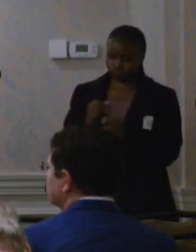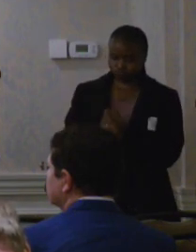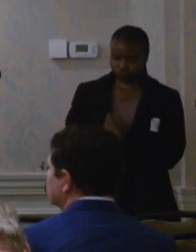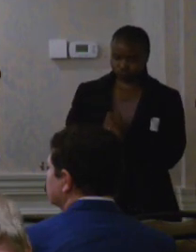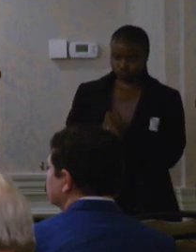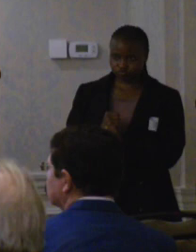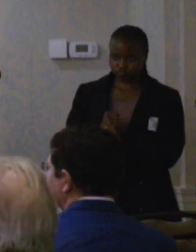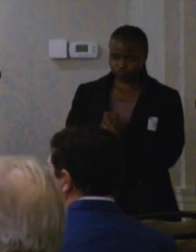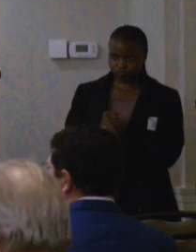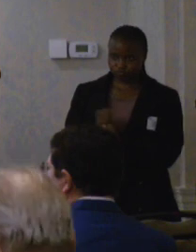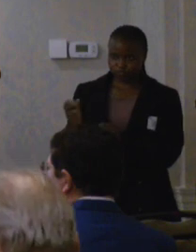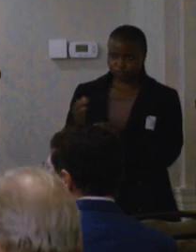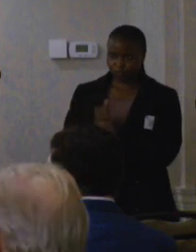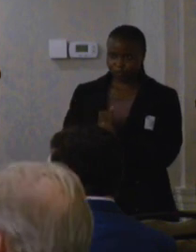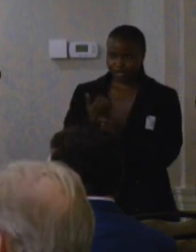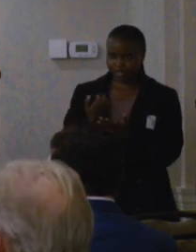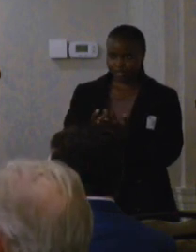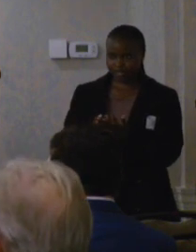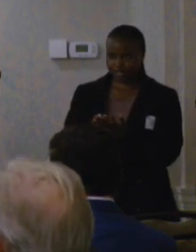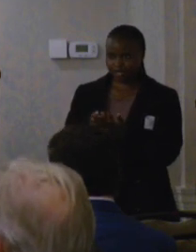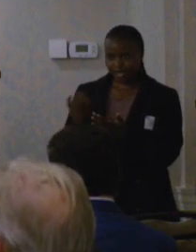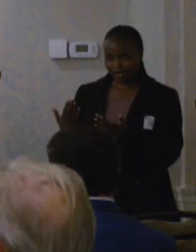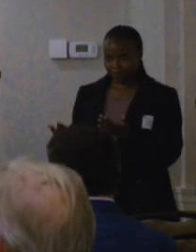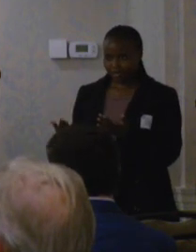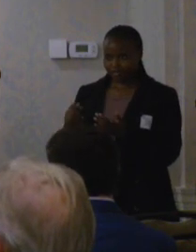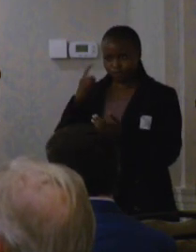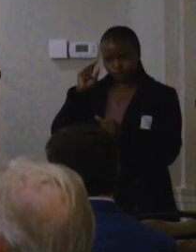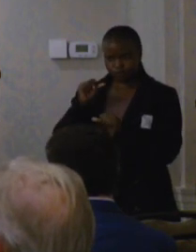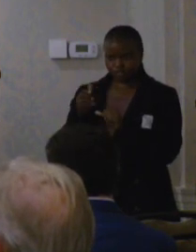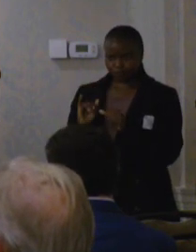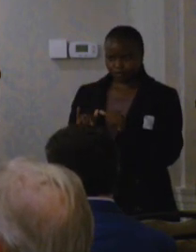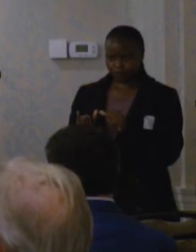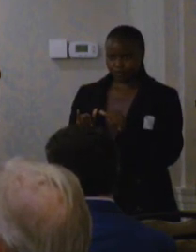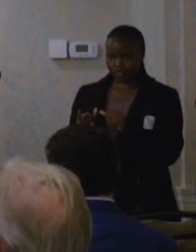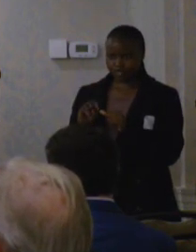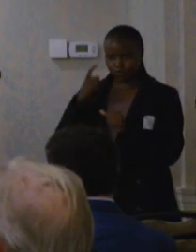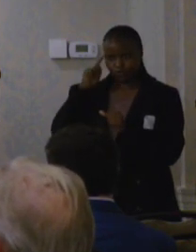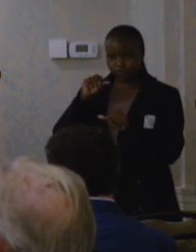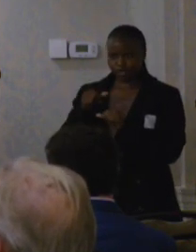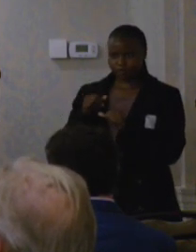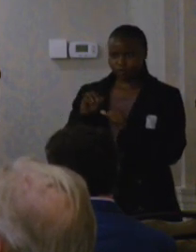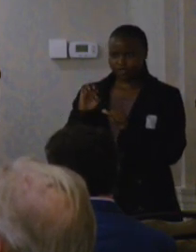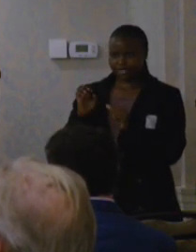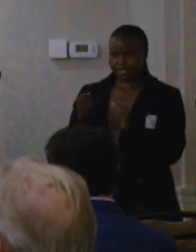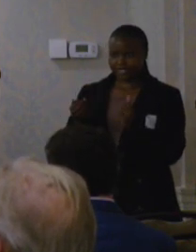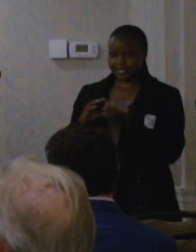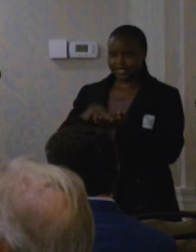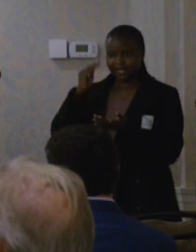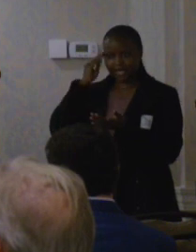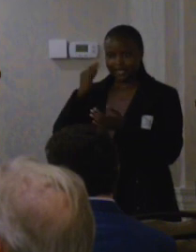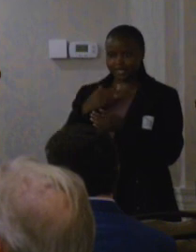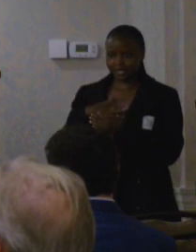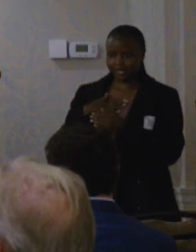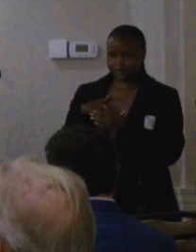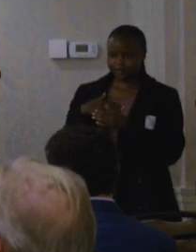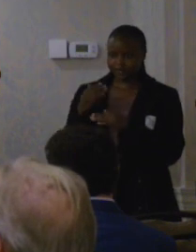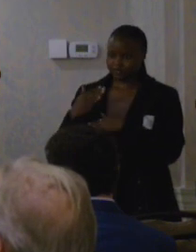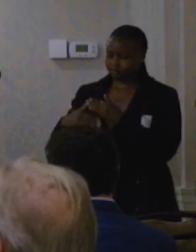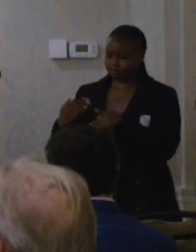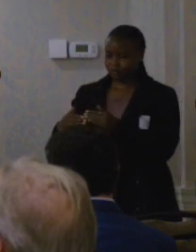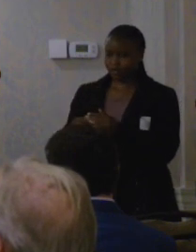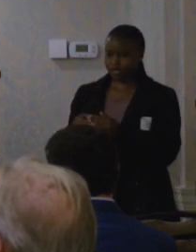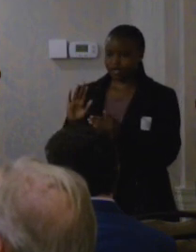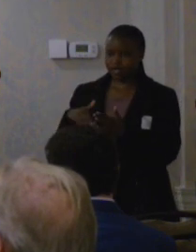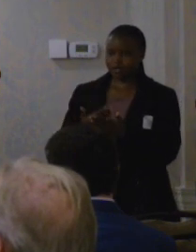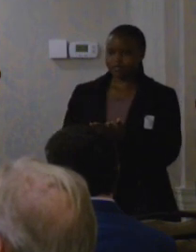the element. And also about that when they finish about the e-learning course, it's not about that, okay, please go ahead and